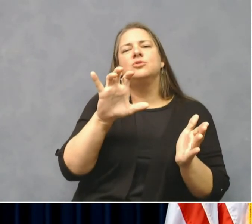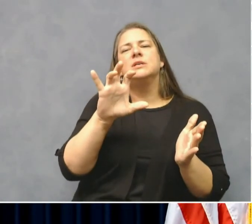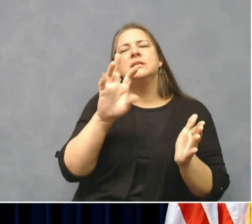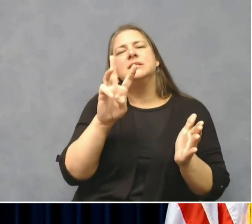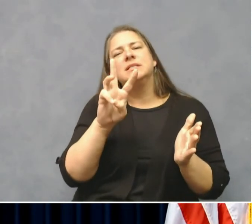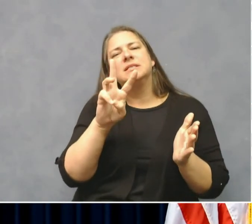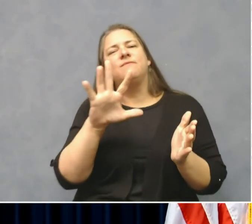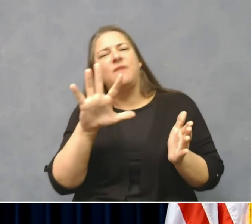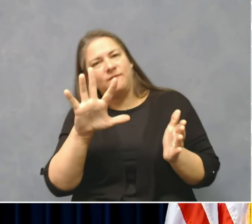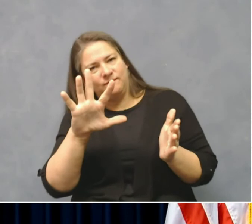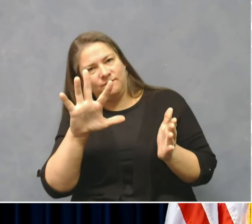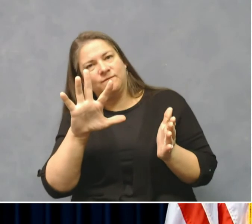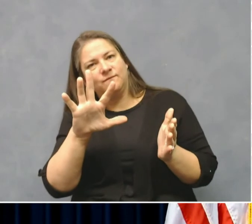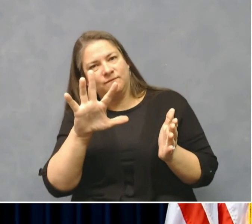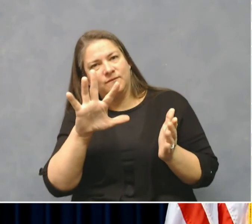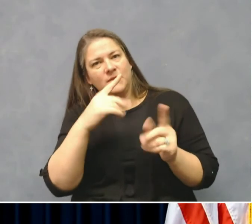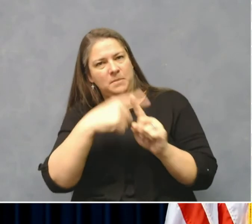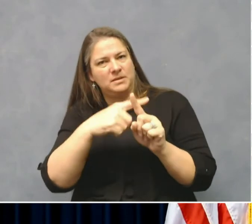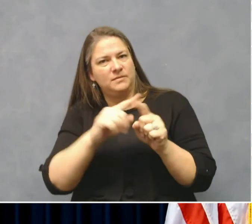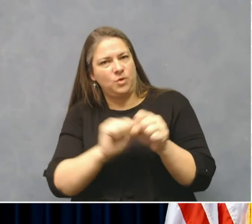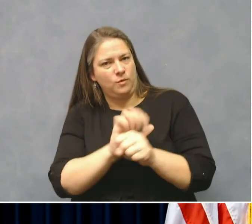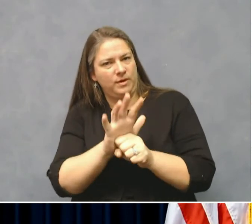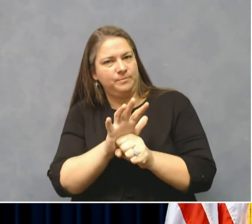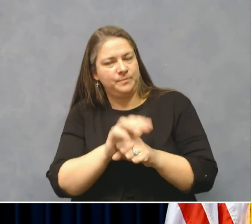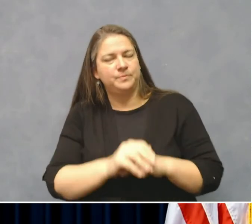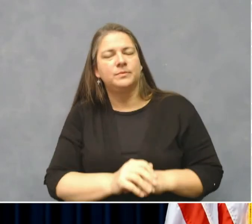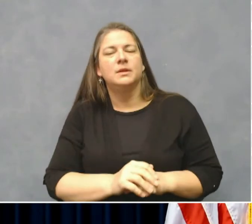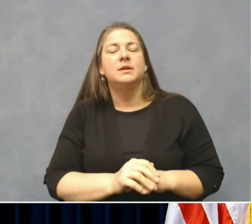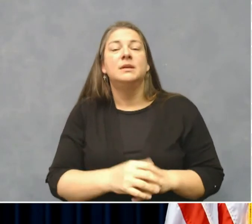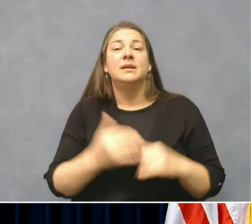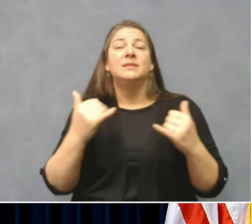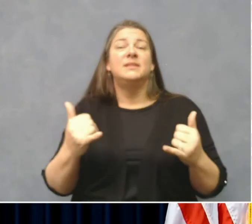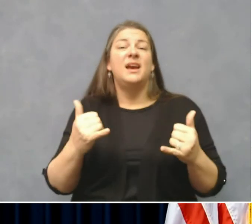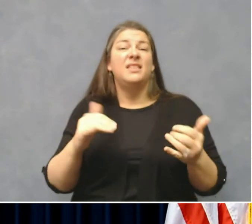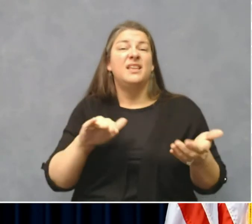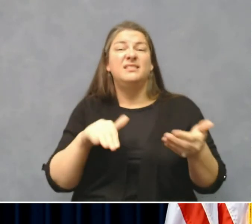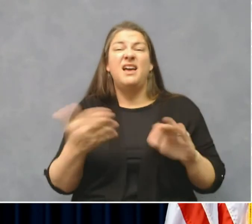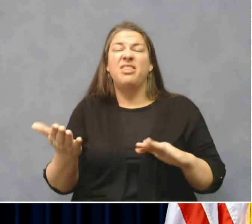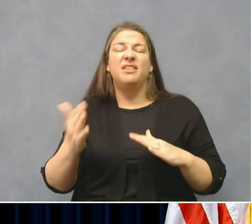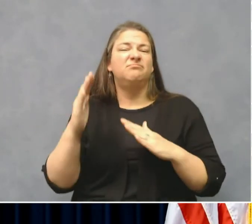186,765. Today, we also have the most deaths we've ever had.